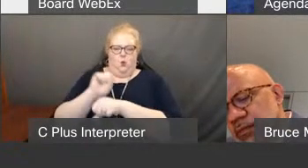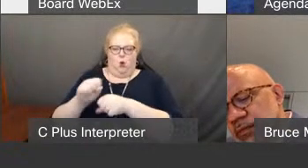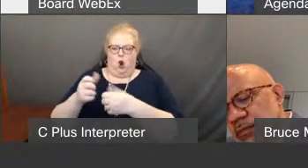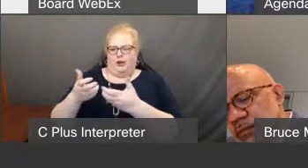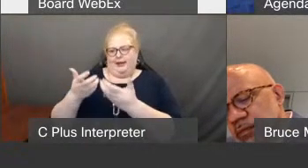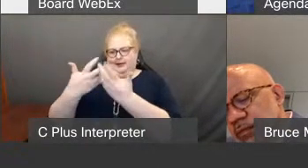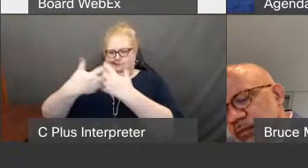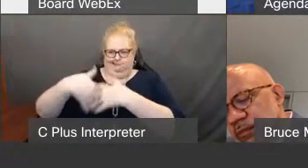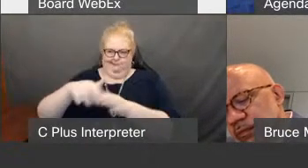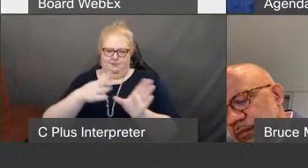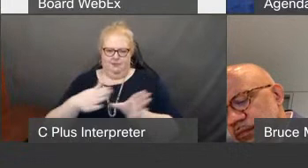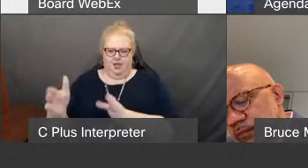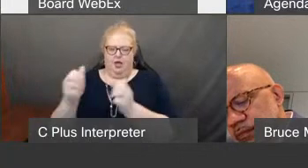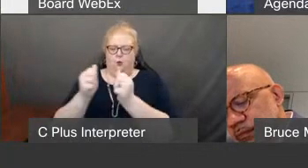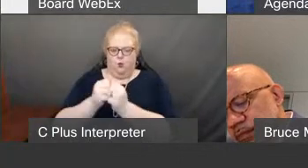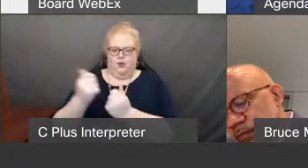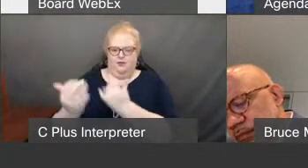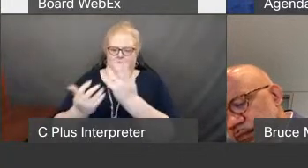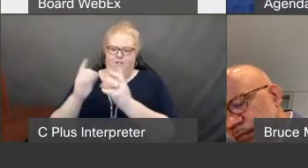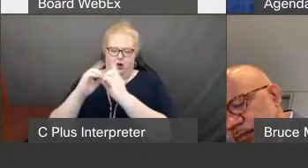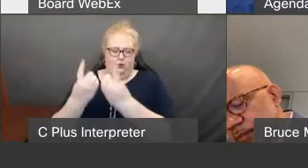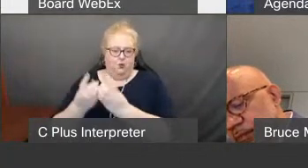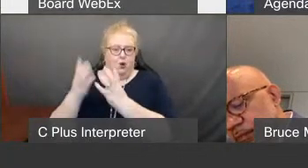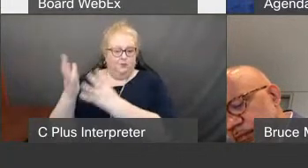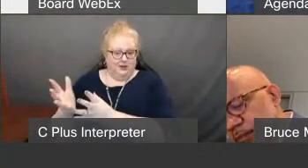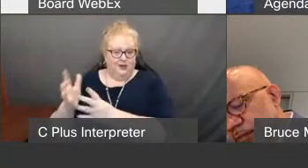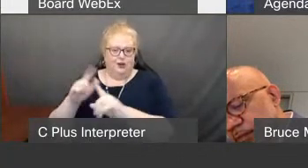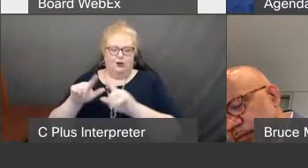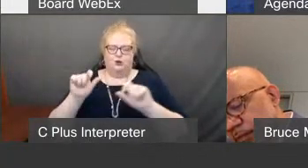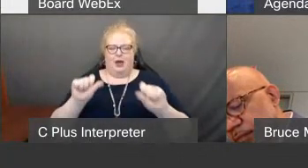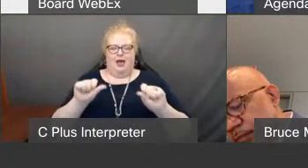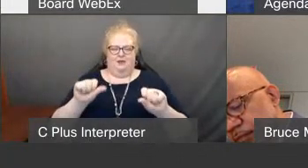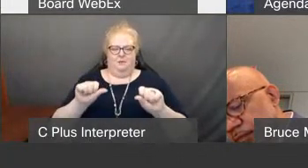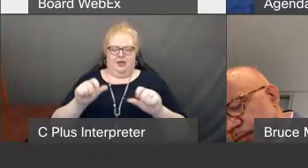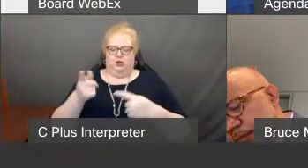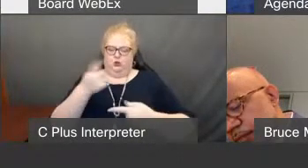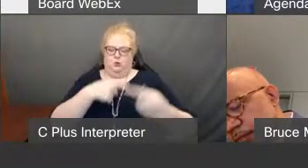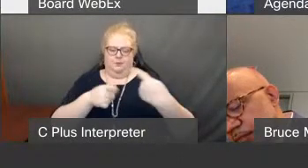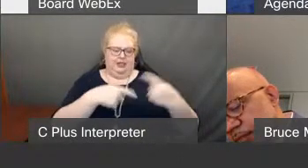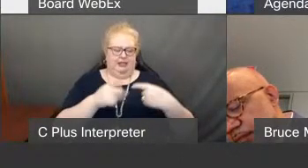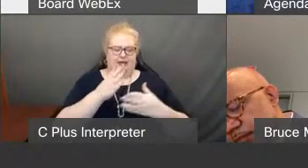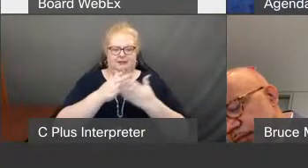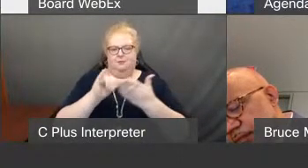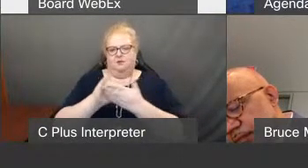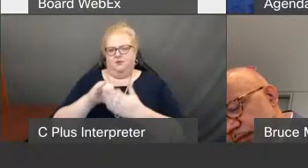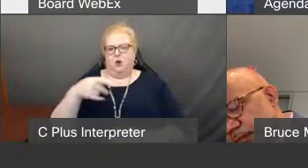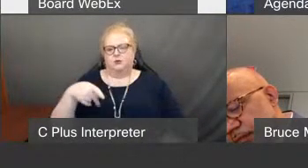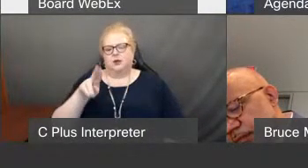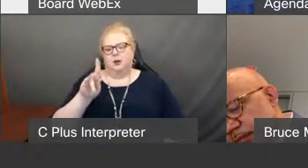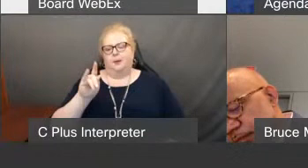Okay. As it relates to the ability to replace some of the public safety vehicles. Okay, thank you.